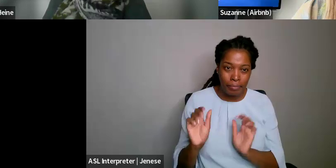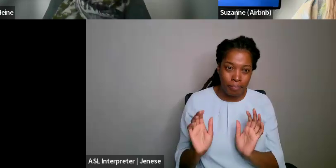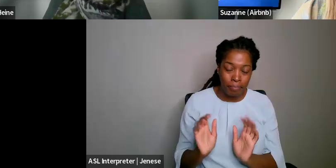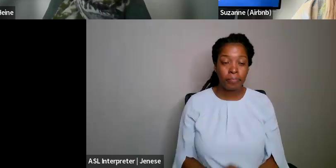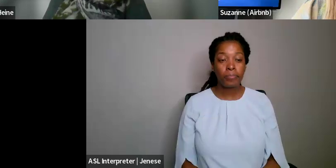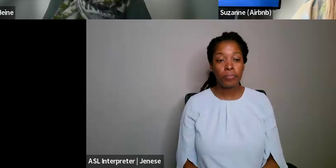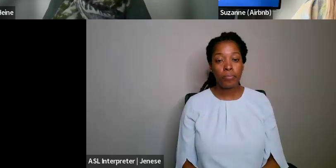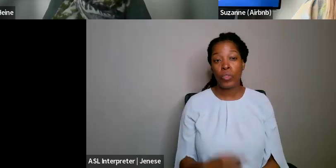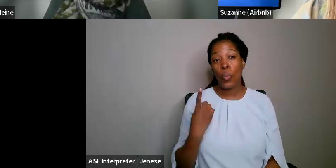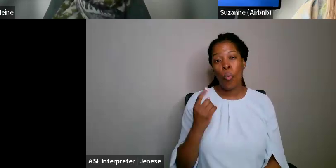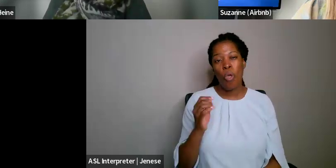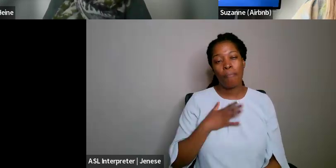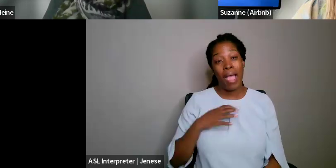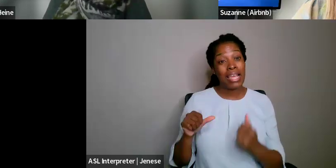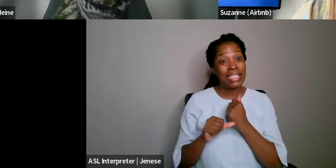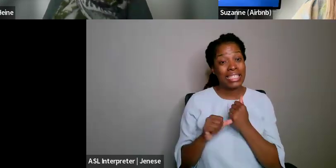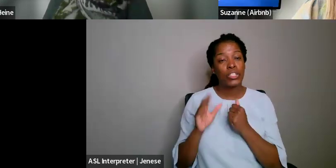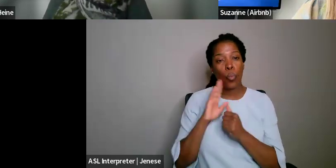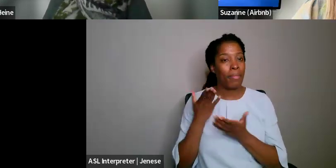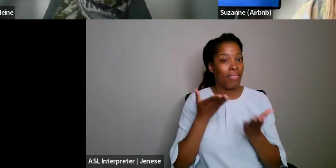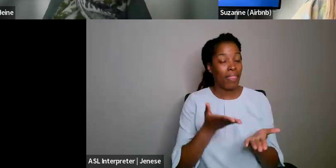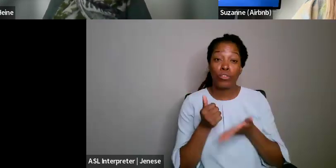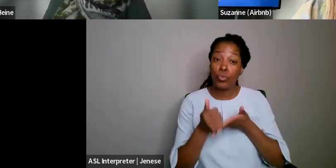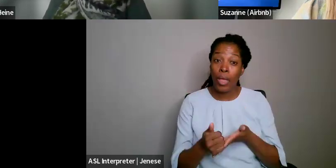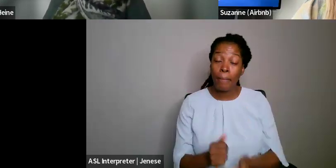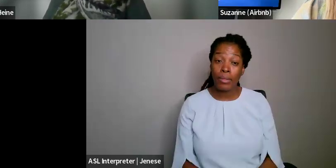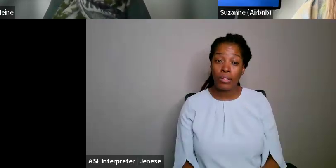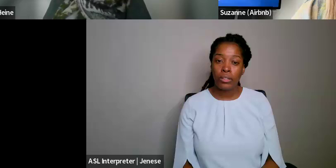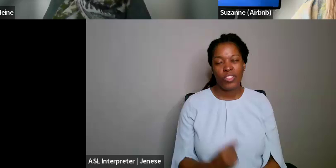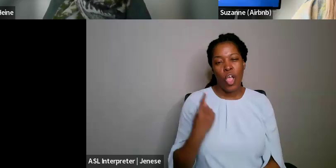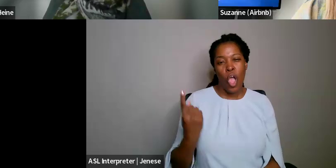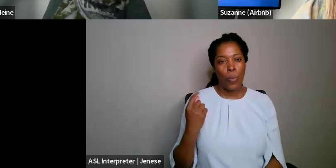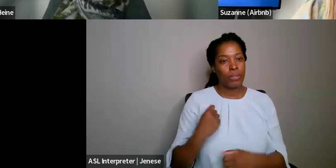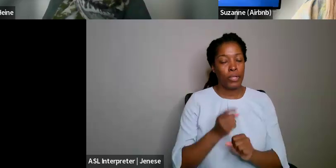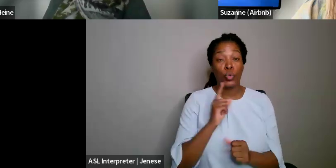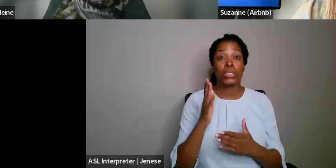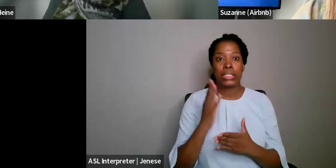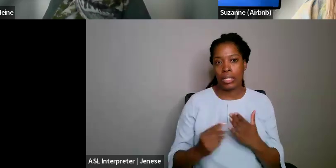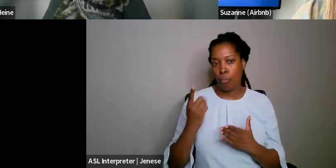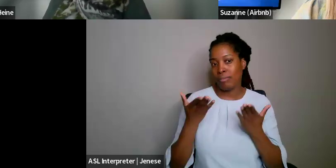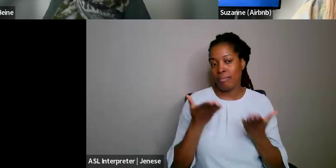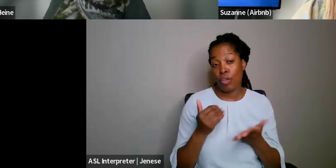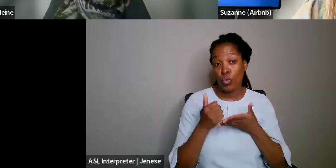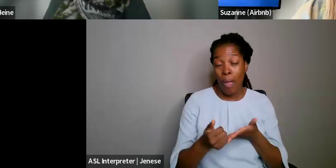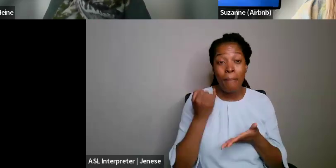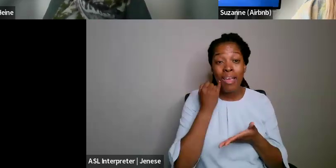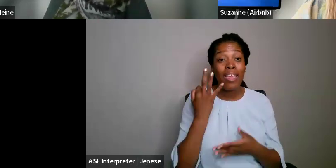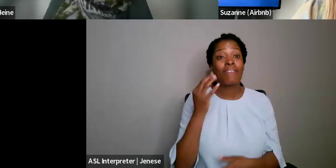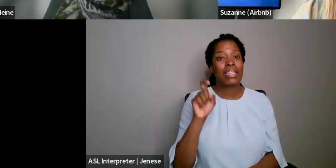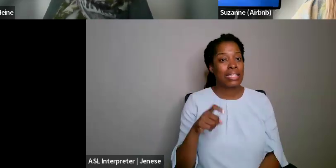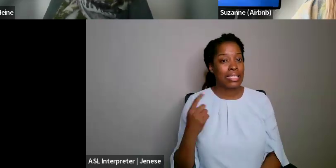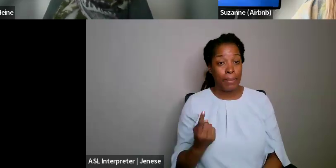one of my trusty assistants will be around to help them. So I always make sure that there's somebody around to help them should they need anything at any time.